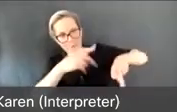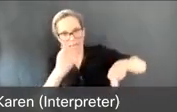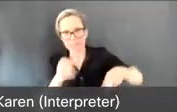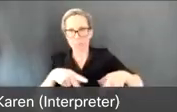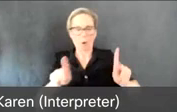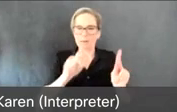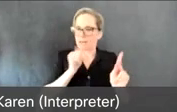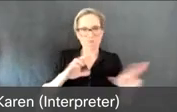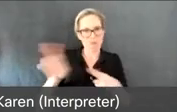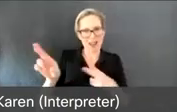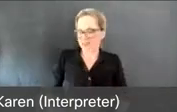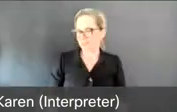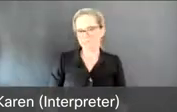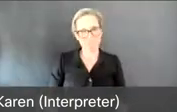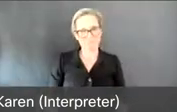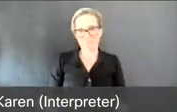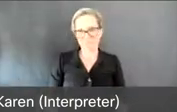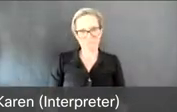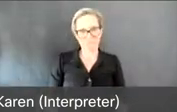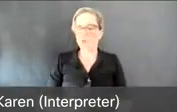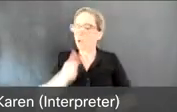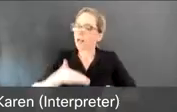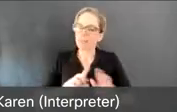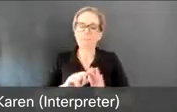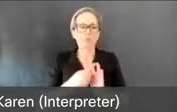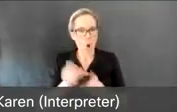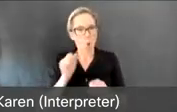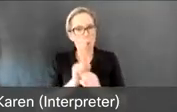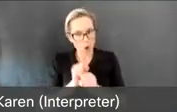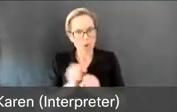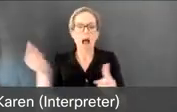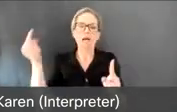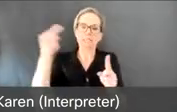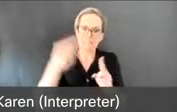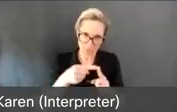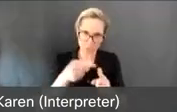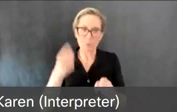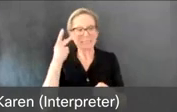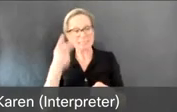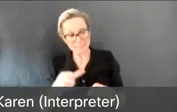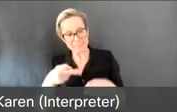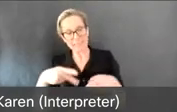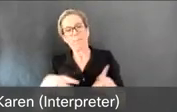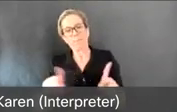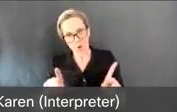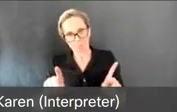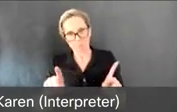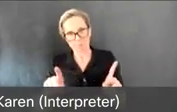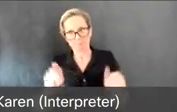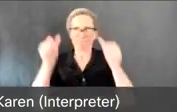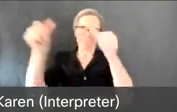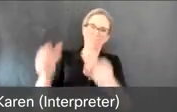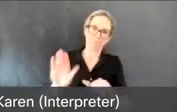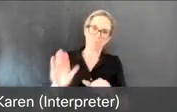time. So don't let any work be done until you see the permit affixed to your door.